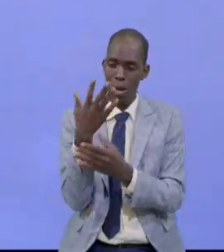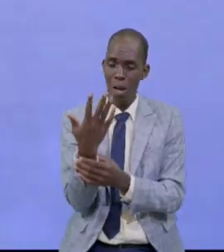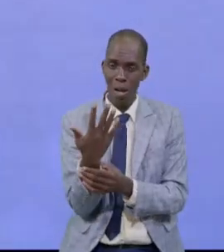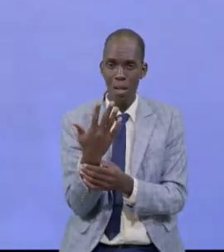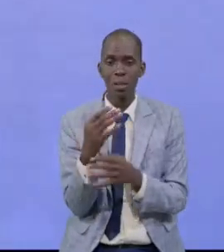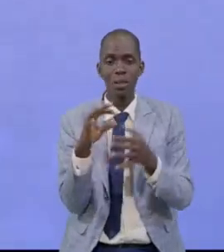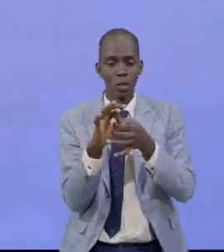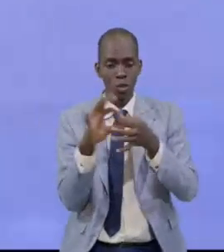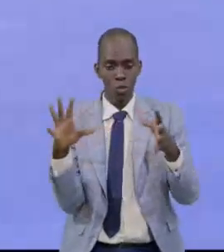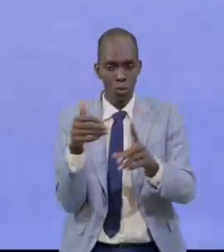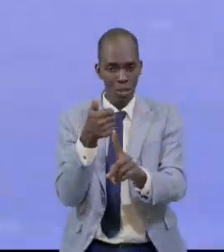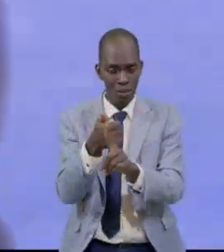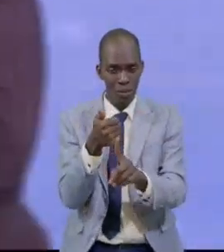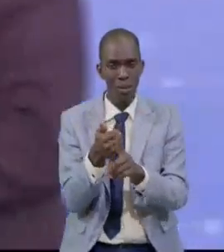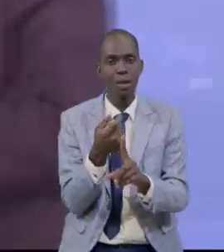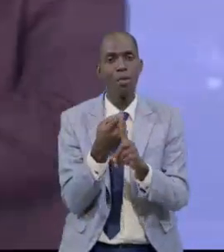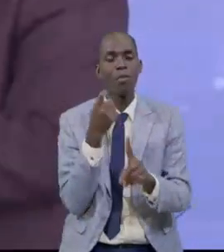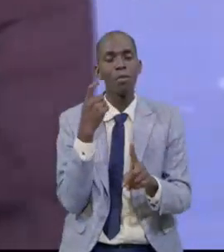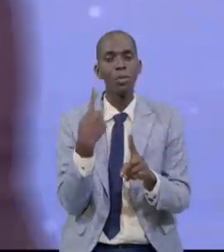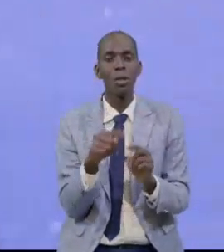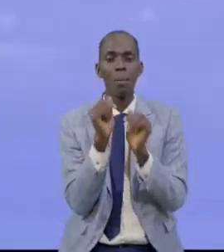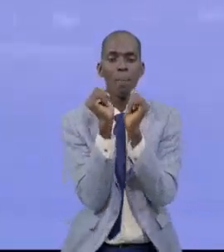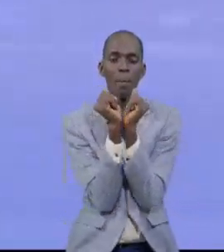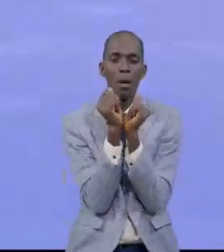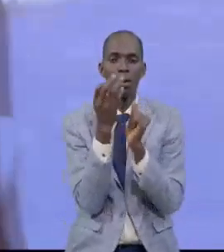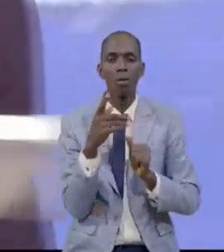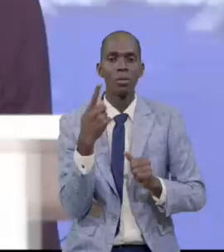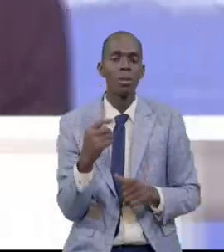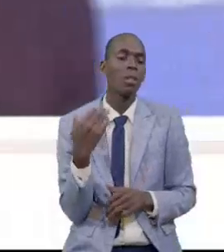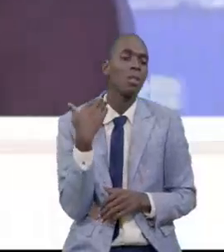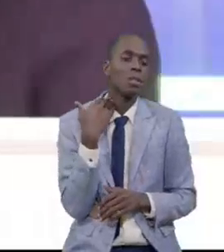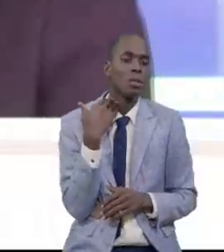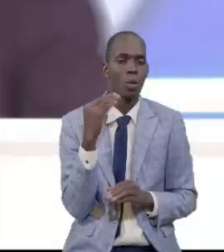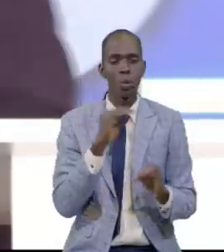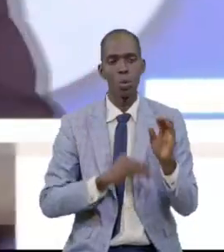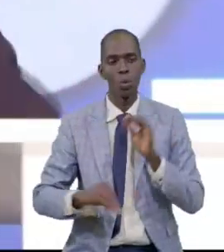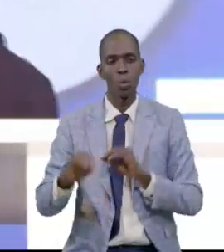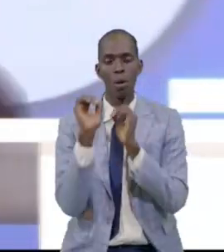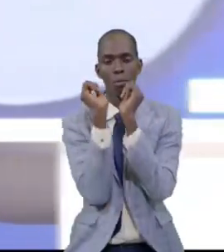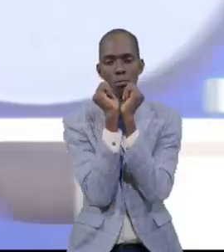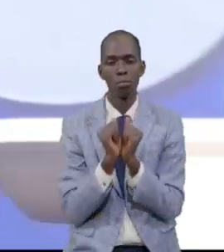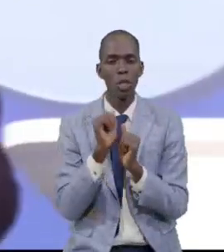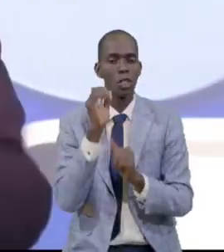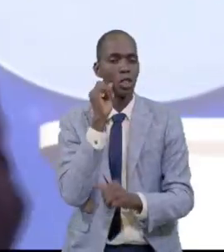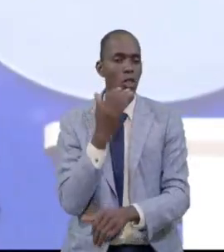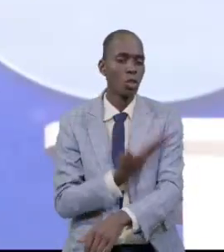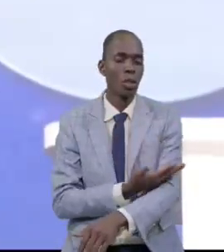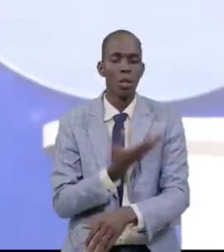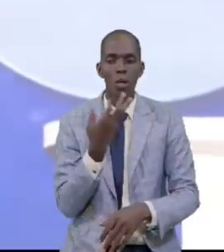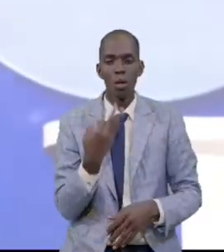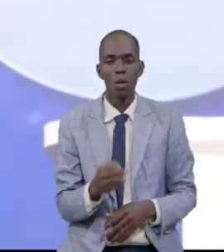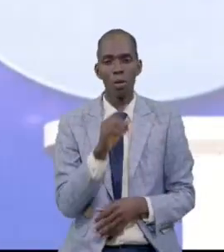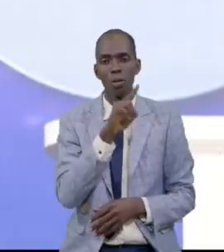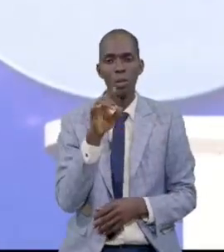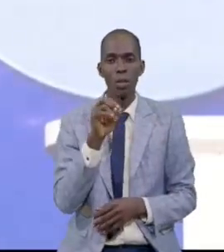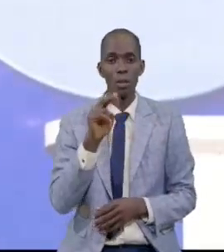thyself from the bands of thy neck, O captive daughter of Zion. I'm talking to you today in